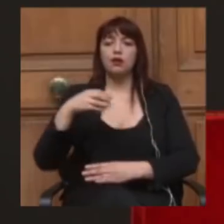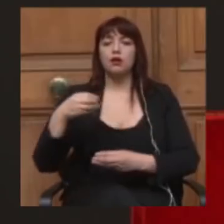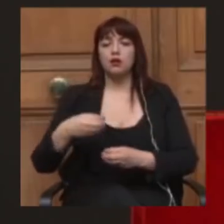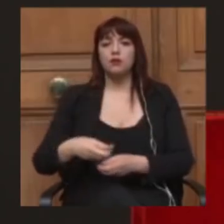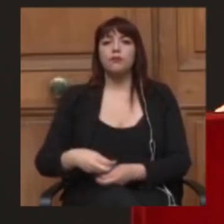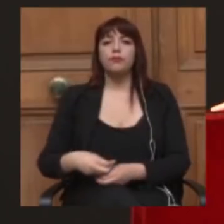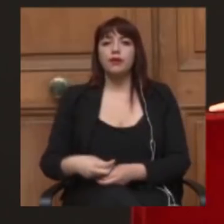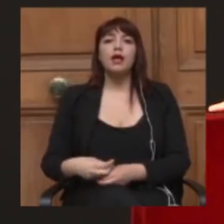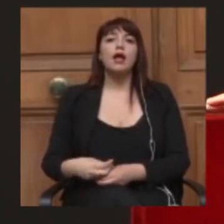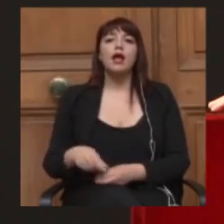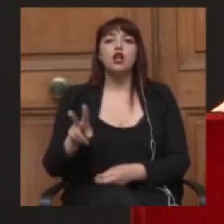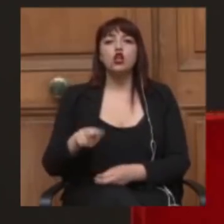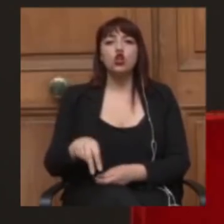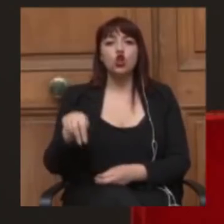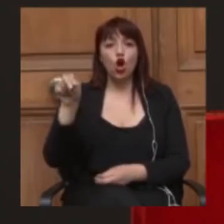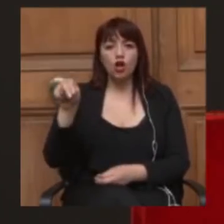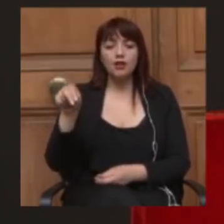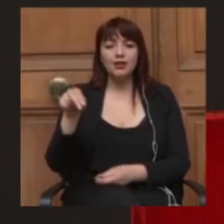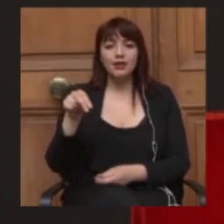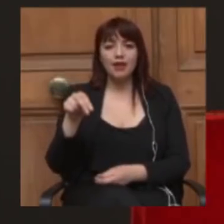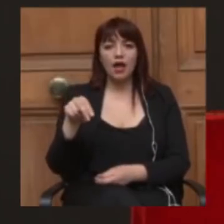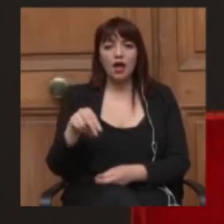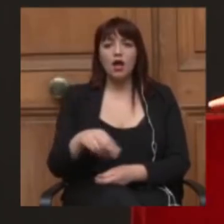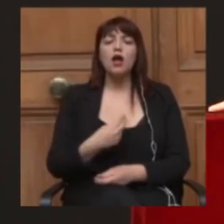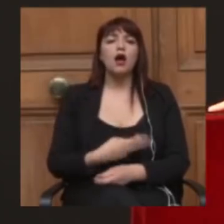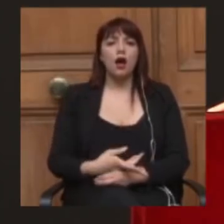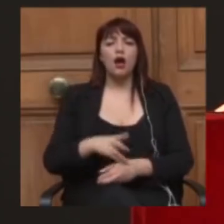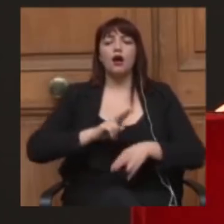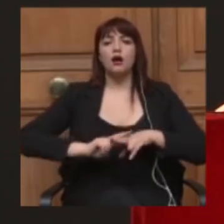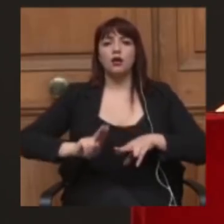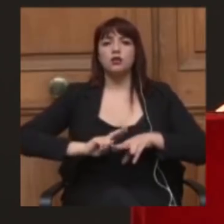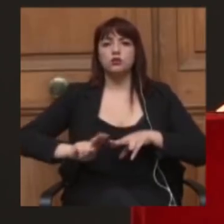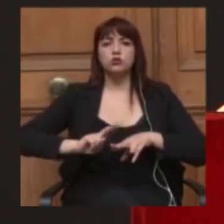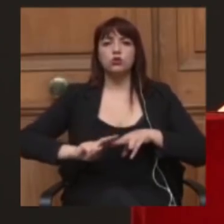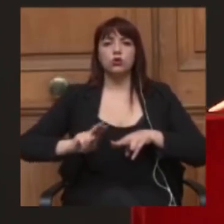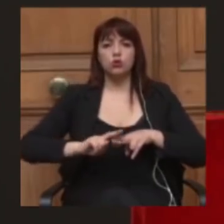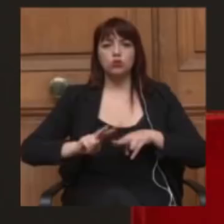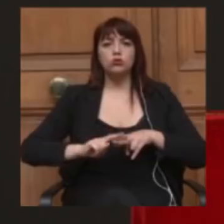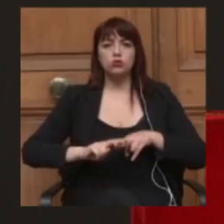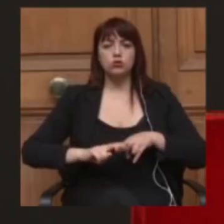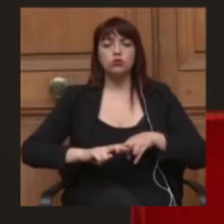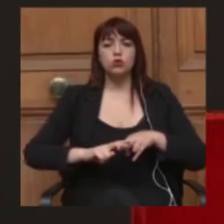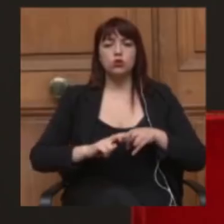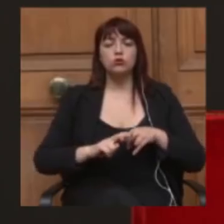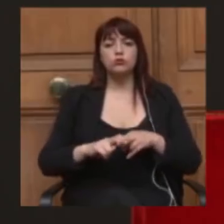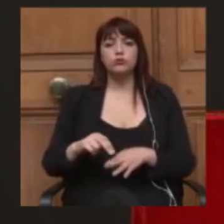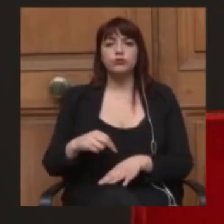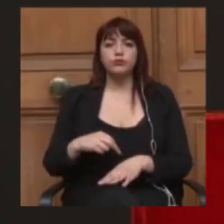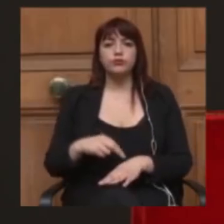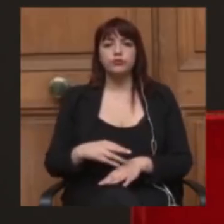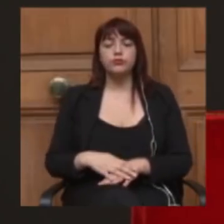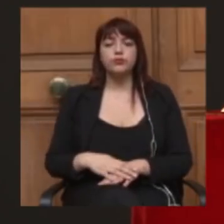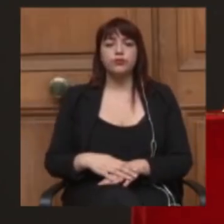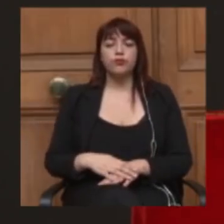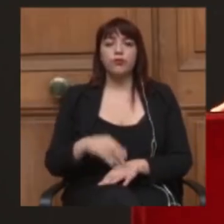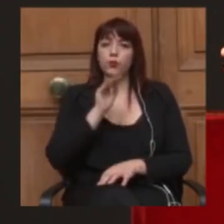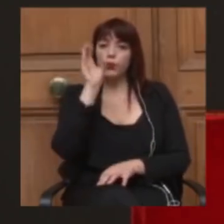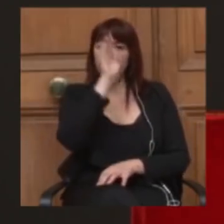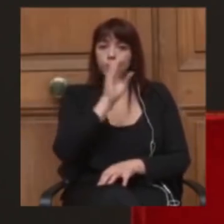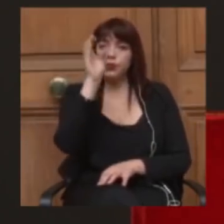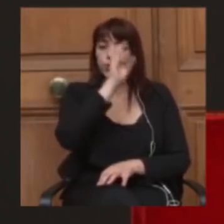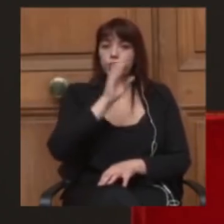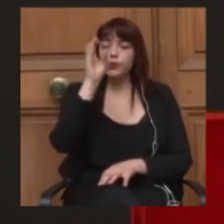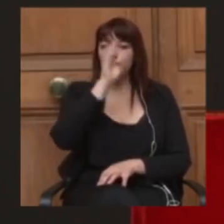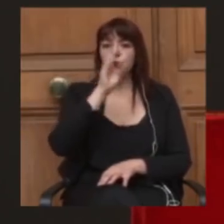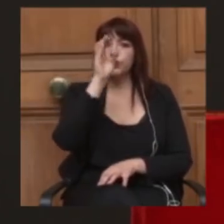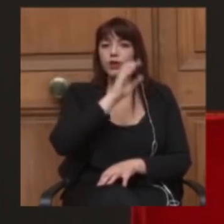has acted as if this land was made for their profit. But when we seek to understand the value